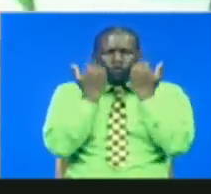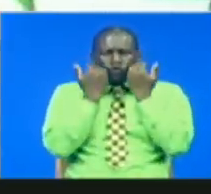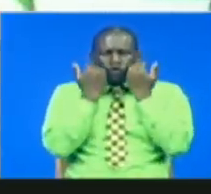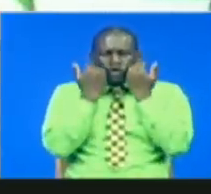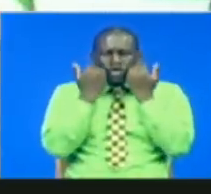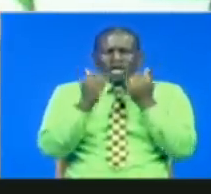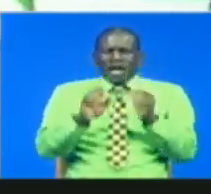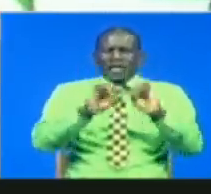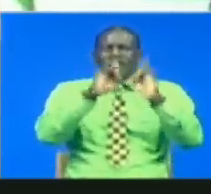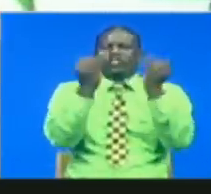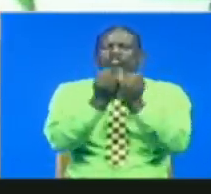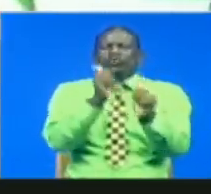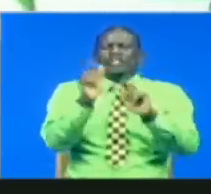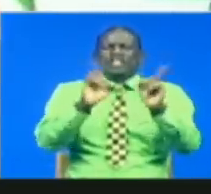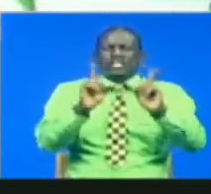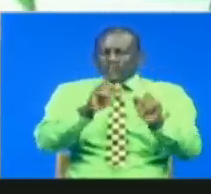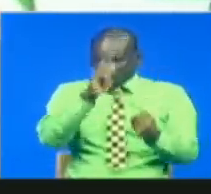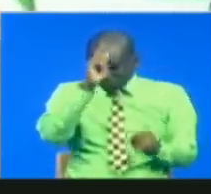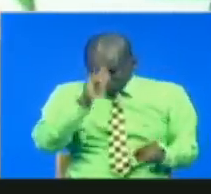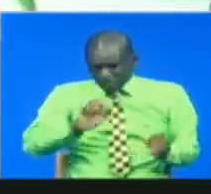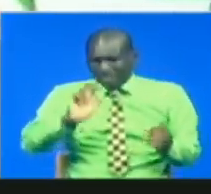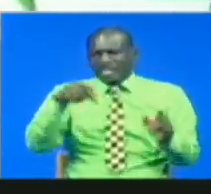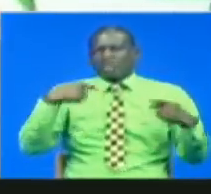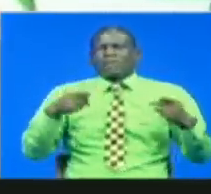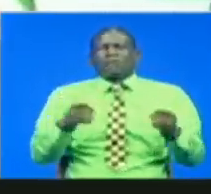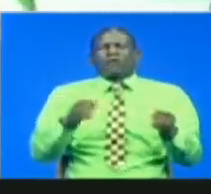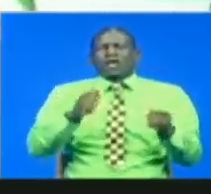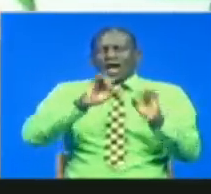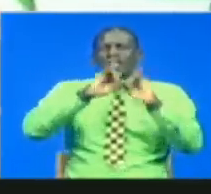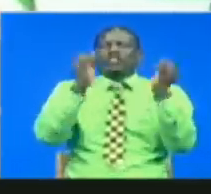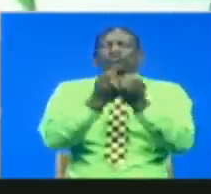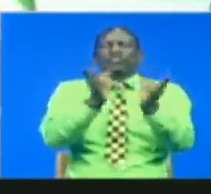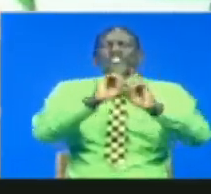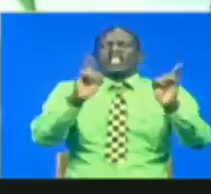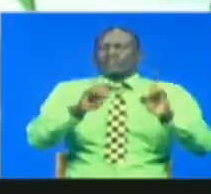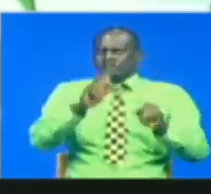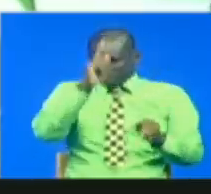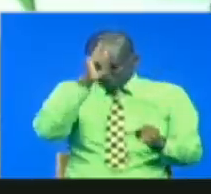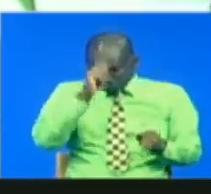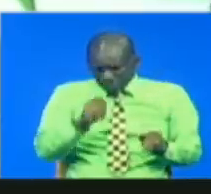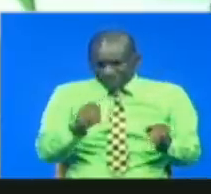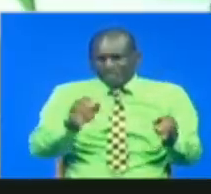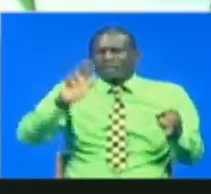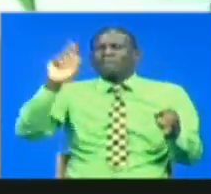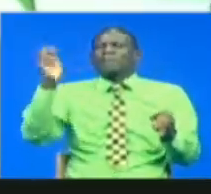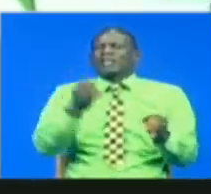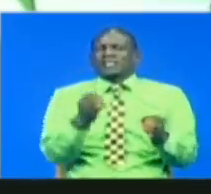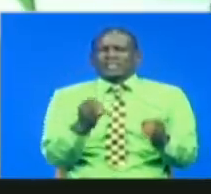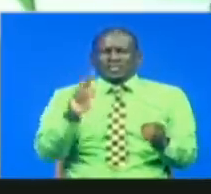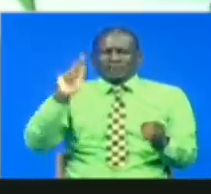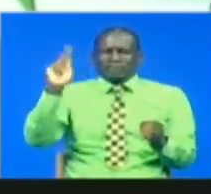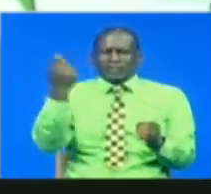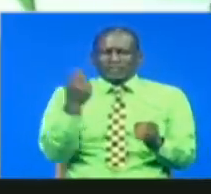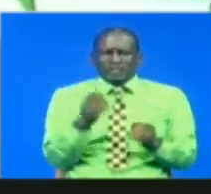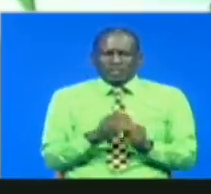wa Kenya, institution ambayo haiheshimu Rais wa Jamhuri ya Kenya? Kwa hivyo walimdanganya